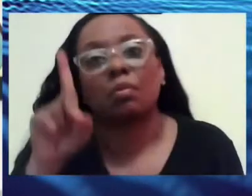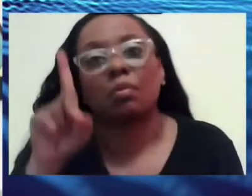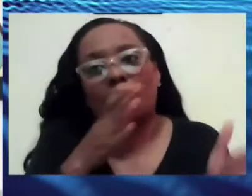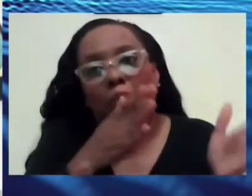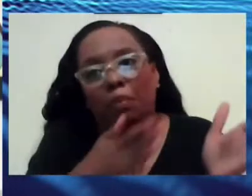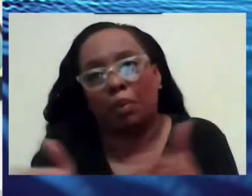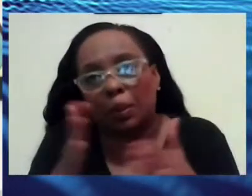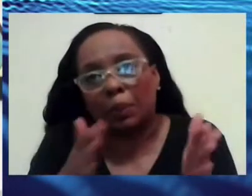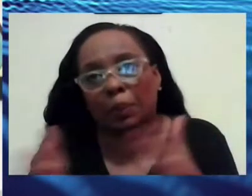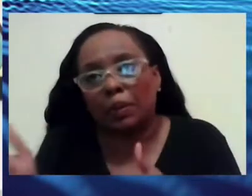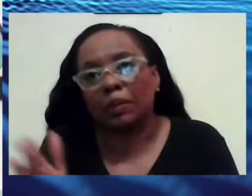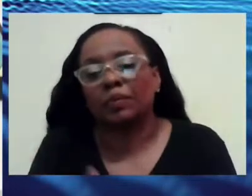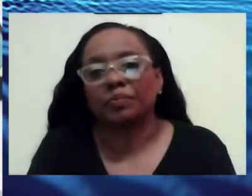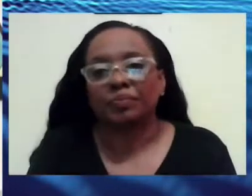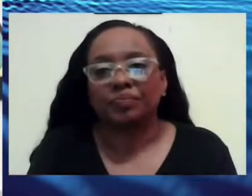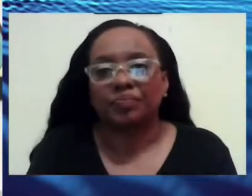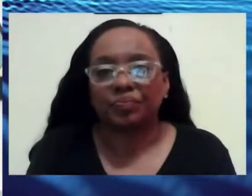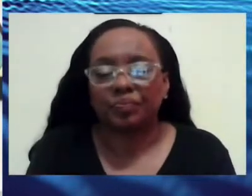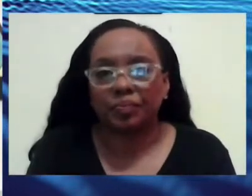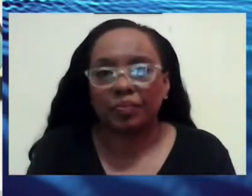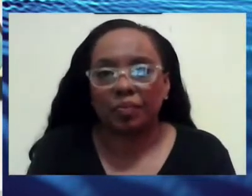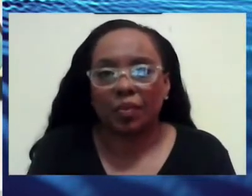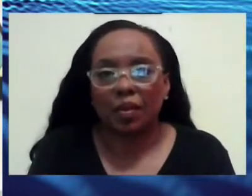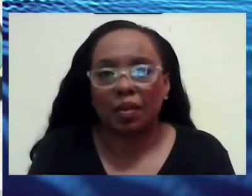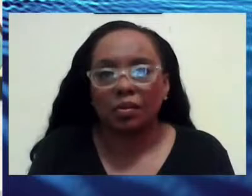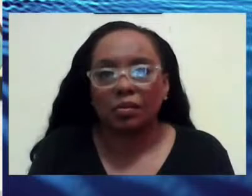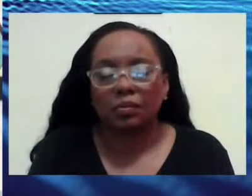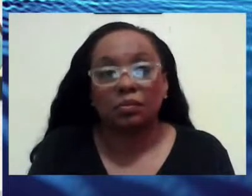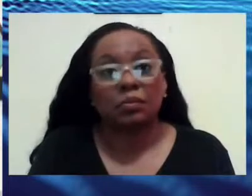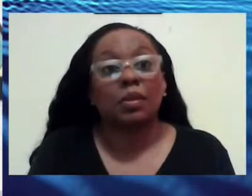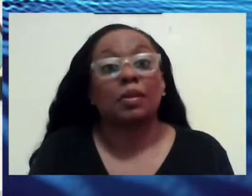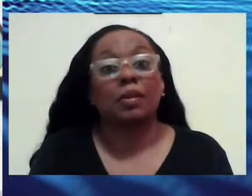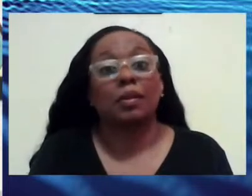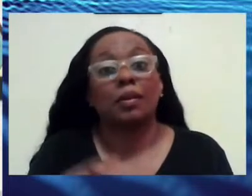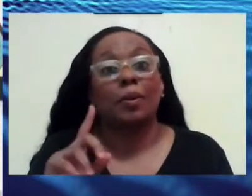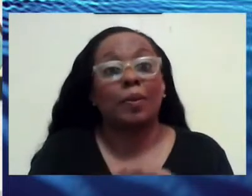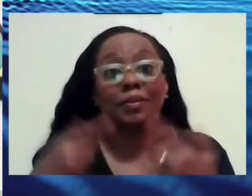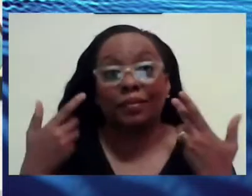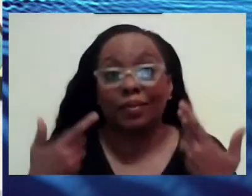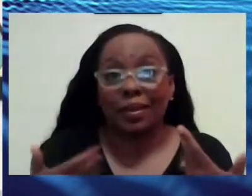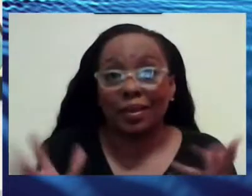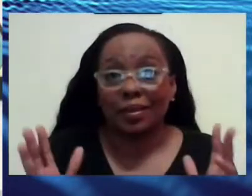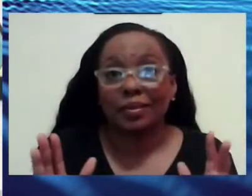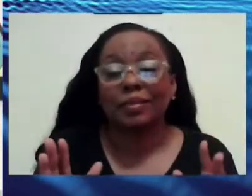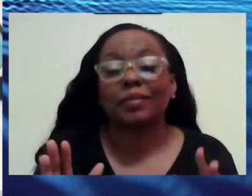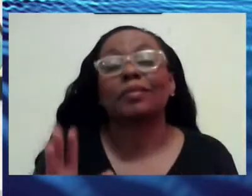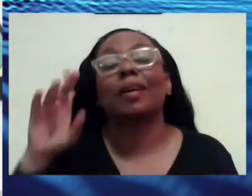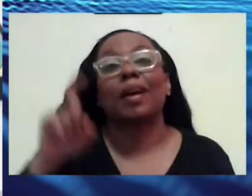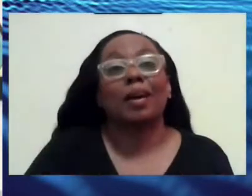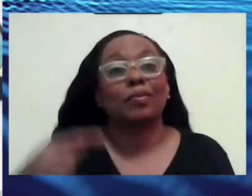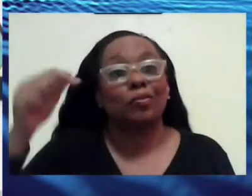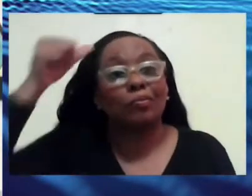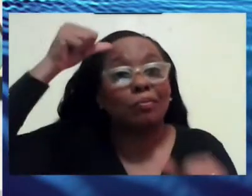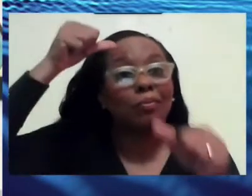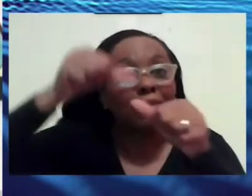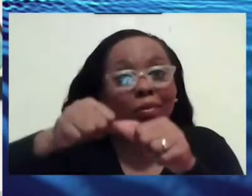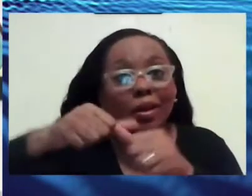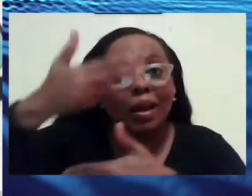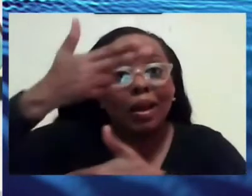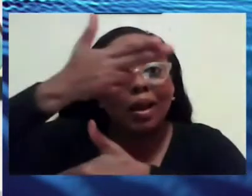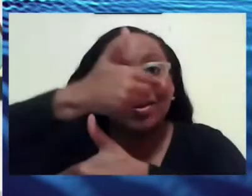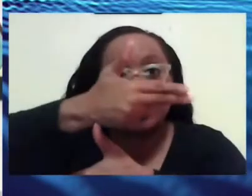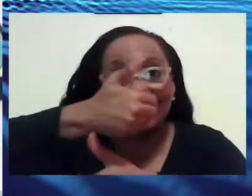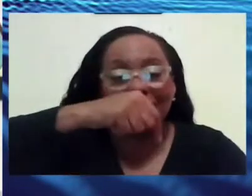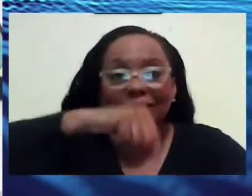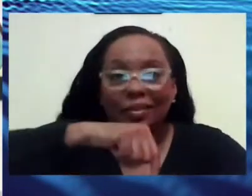eventualities right now. And then let me just say that after this is the hurricane season. So in our planning, we're also looking at our